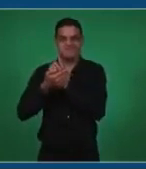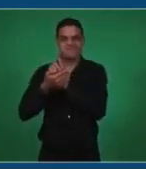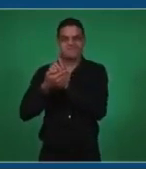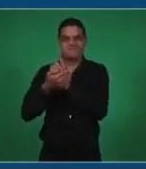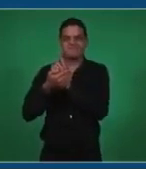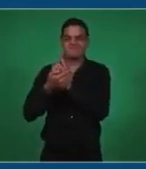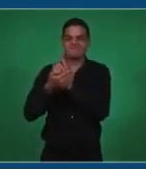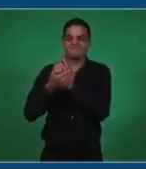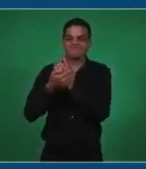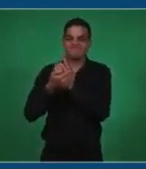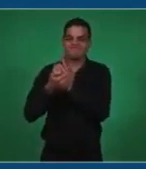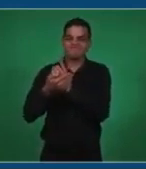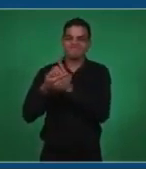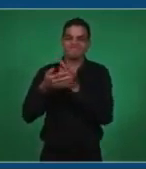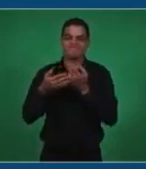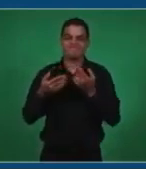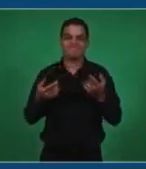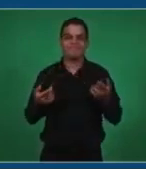sorrow,